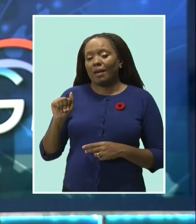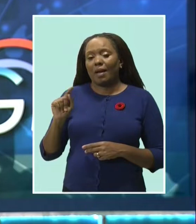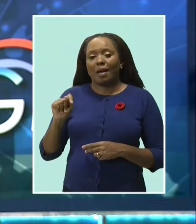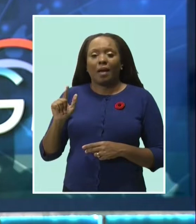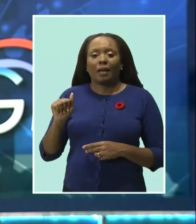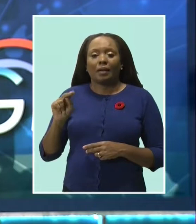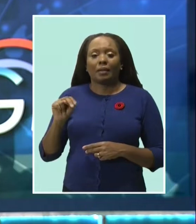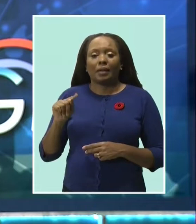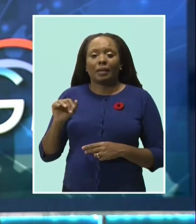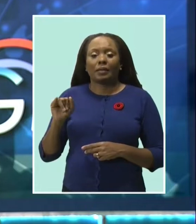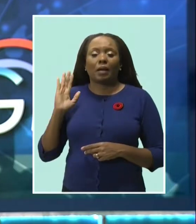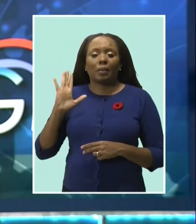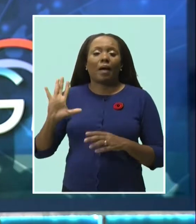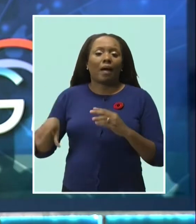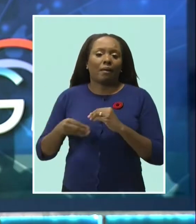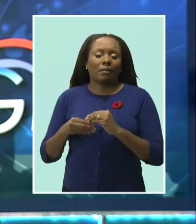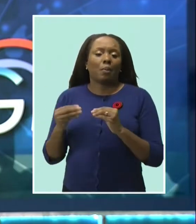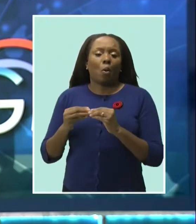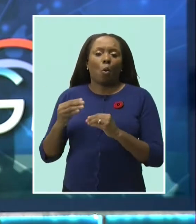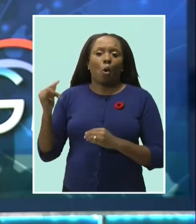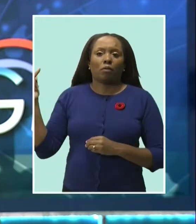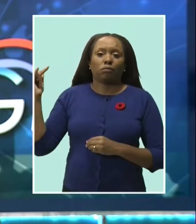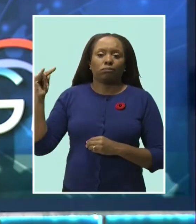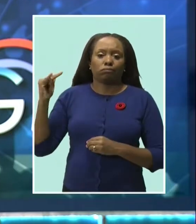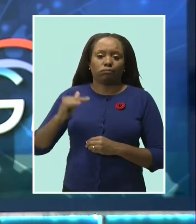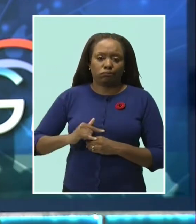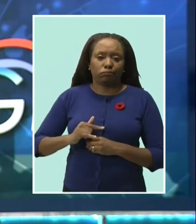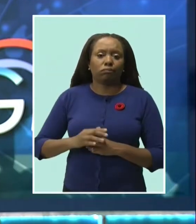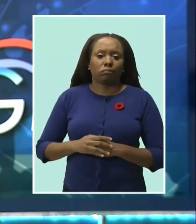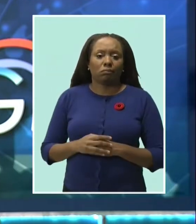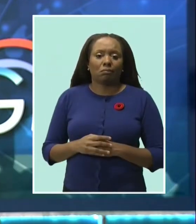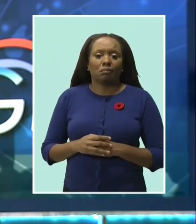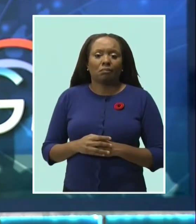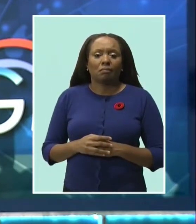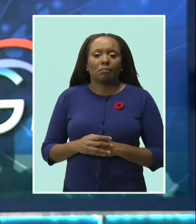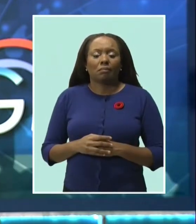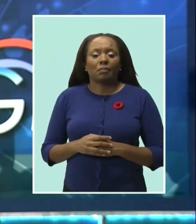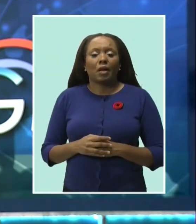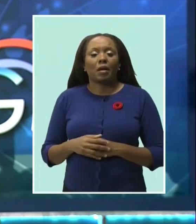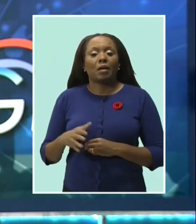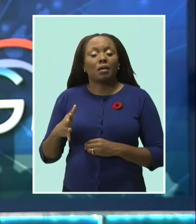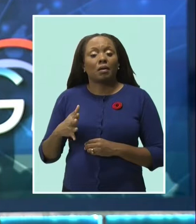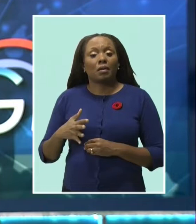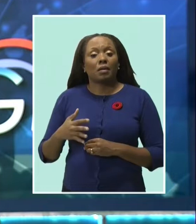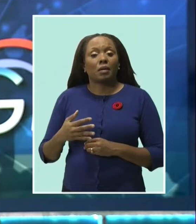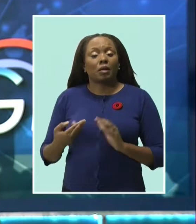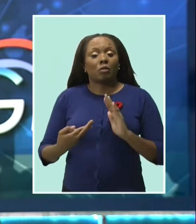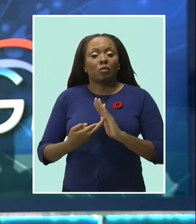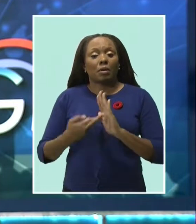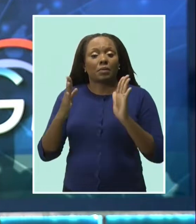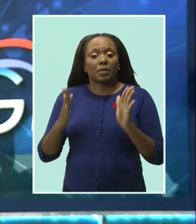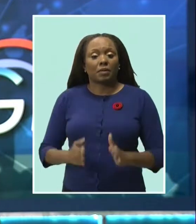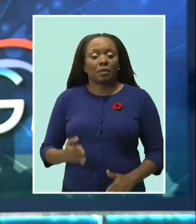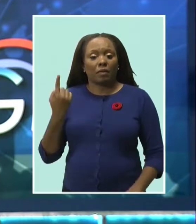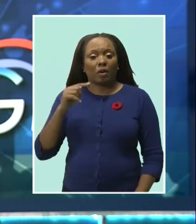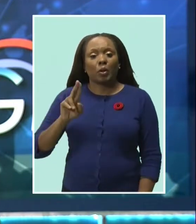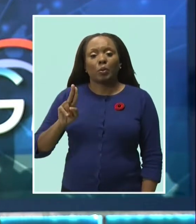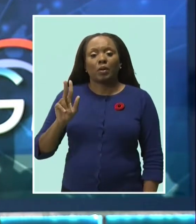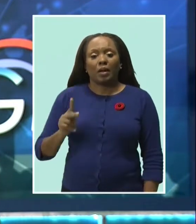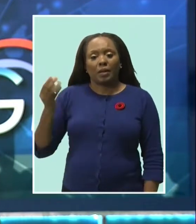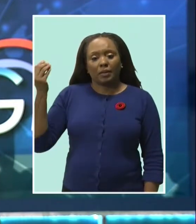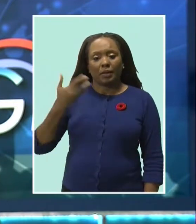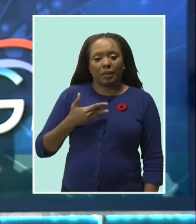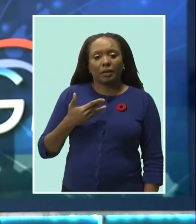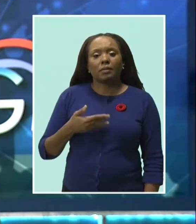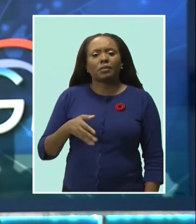tourist season. News of this development from BTMI Director for the UK, Cheryl Carter. She gave an update while between stops